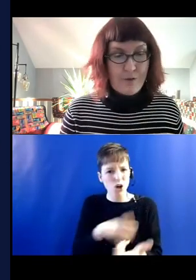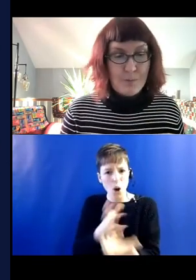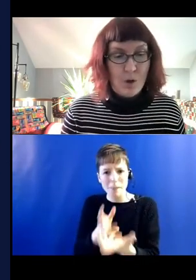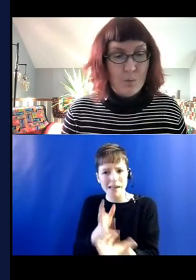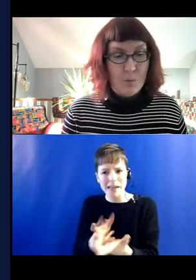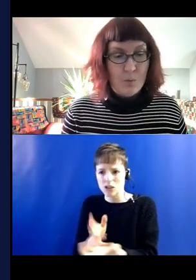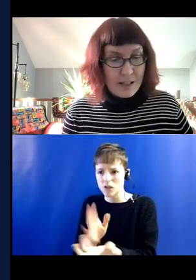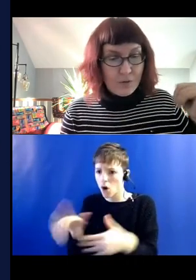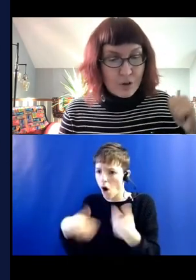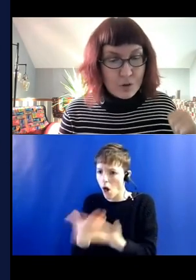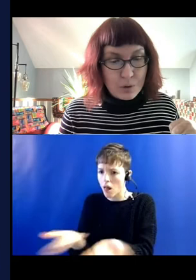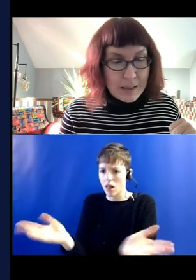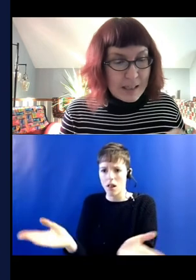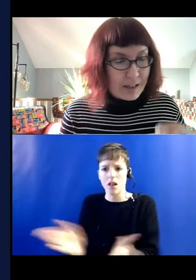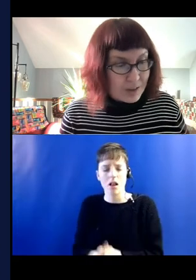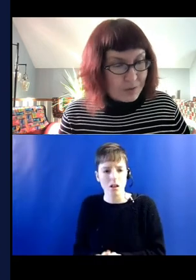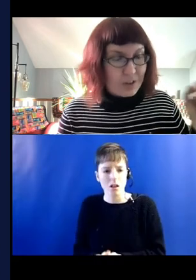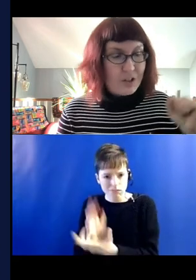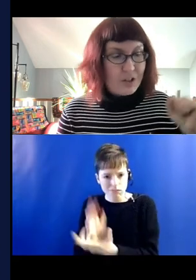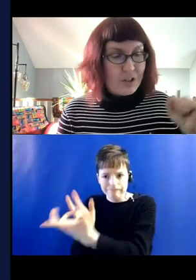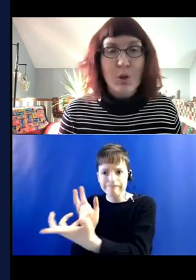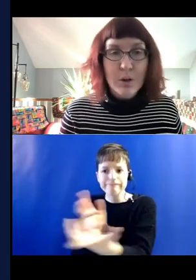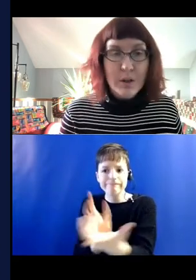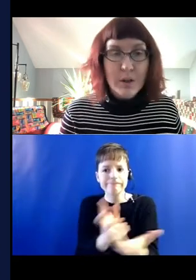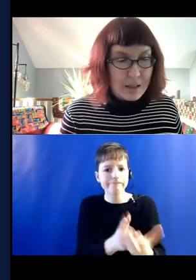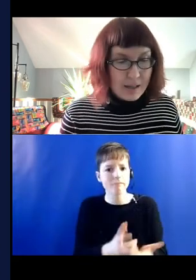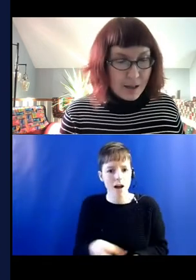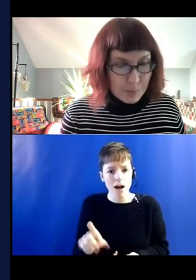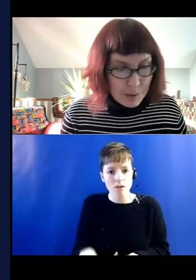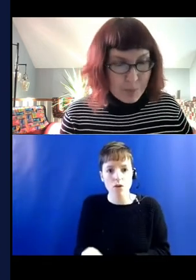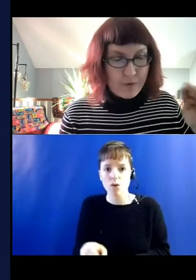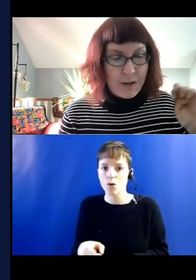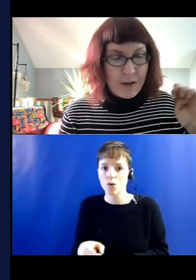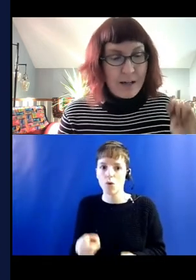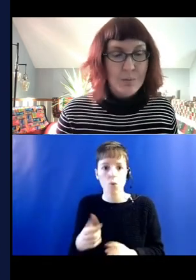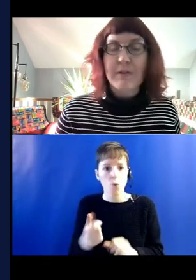to work from home, attend virtual meetings, have sessions recorded,